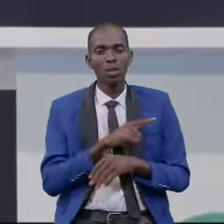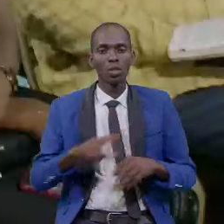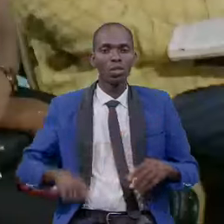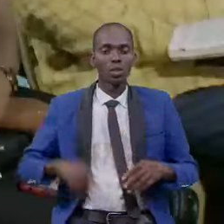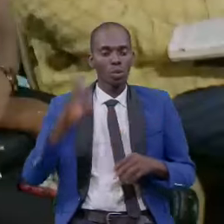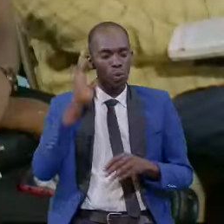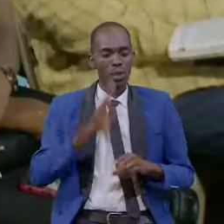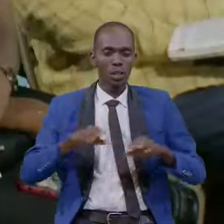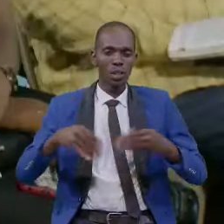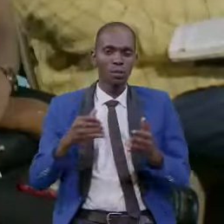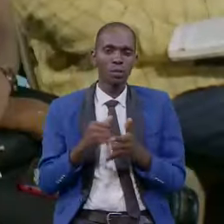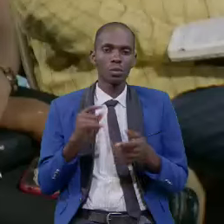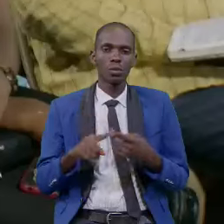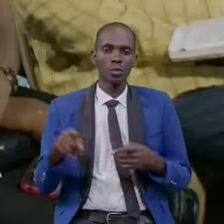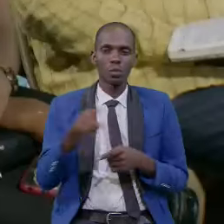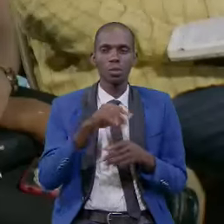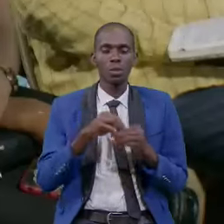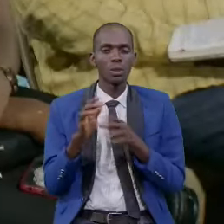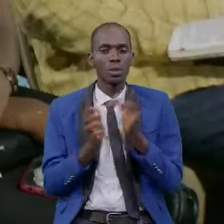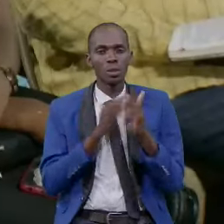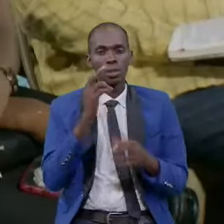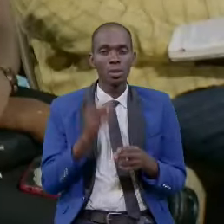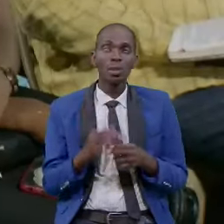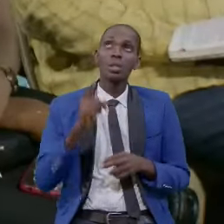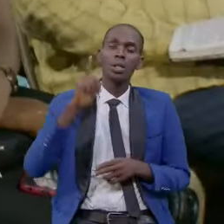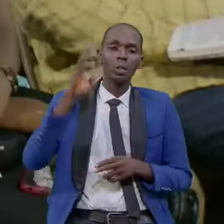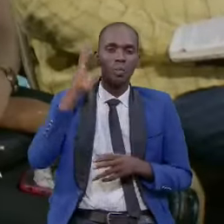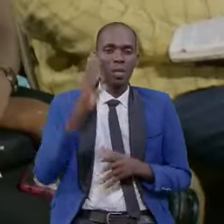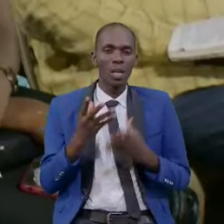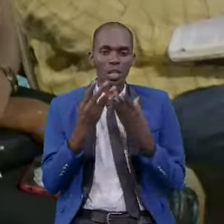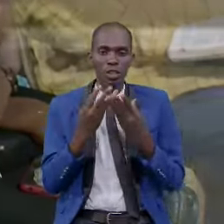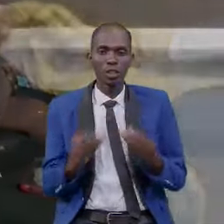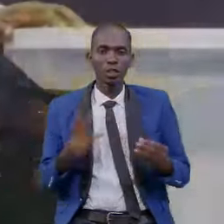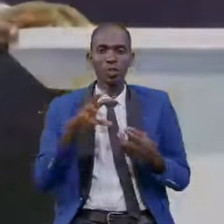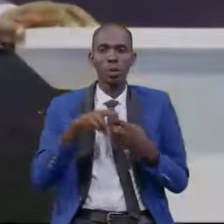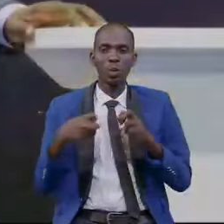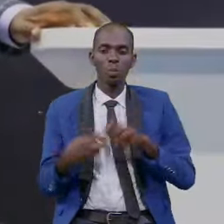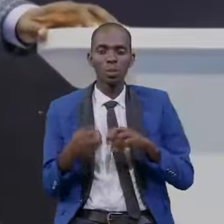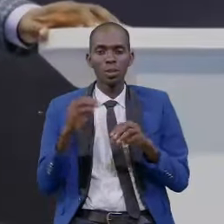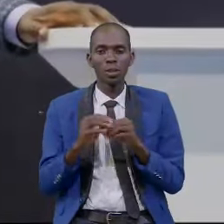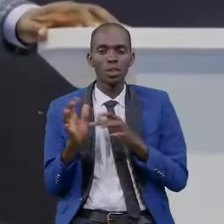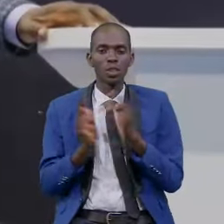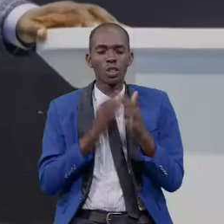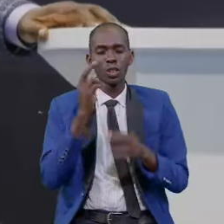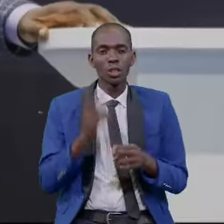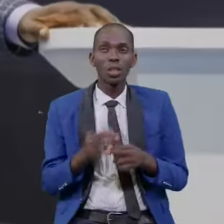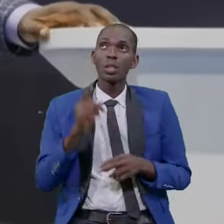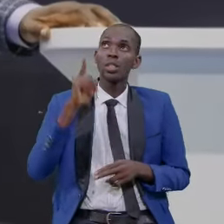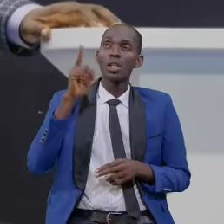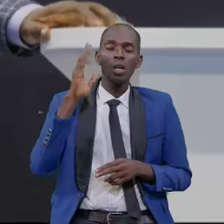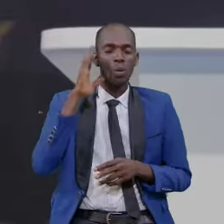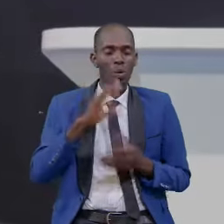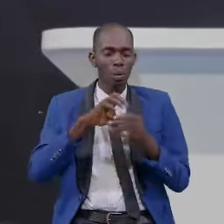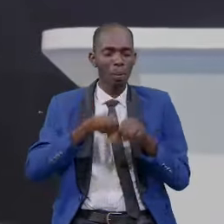give. It will solve your problem. It will break that yoke away from your